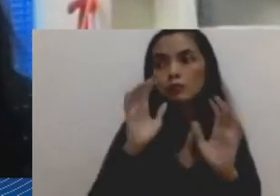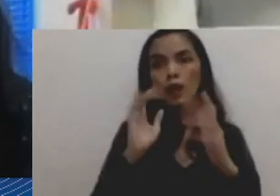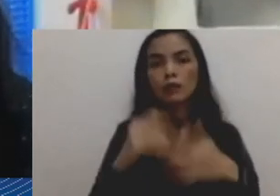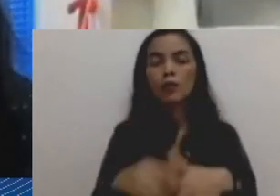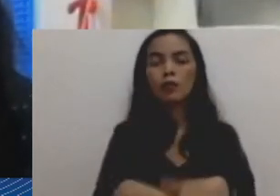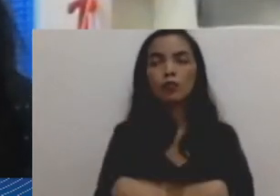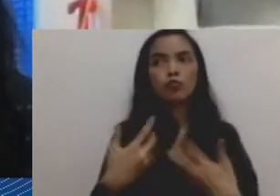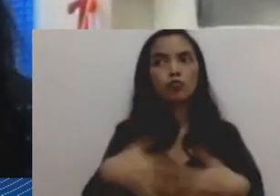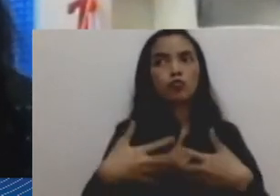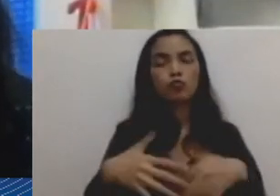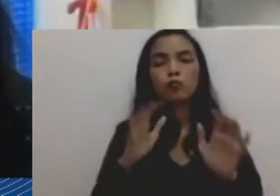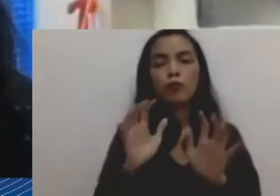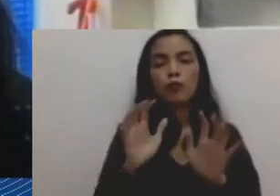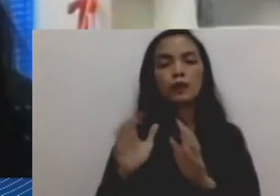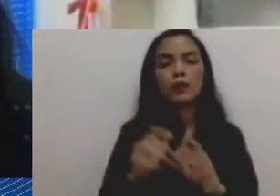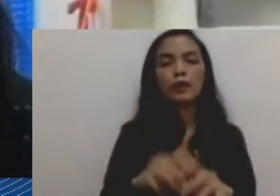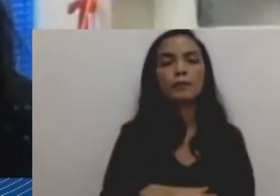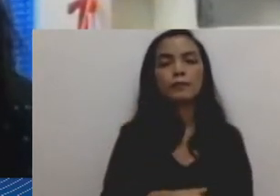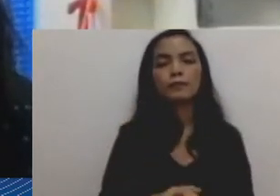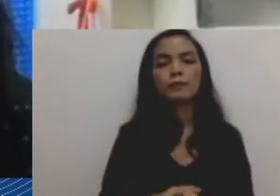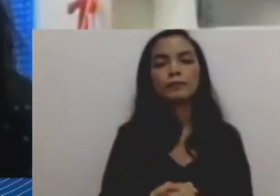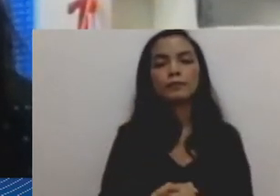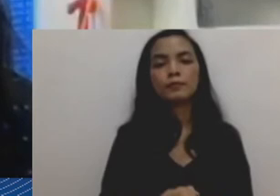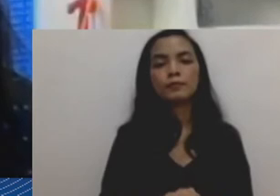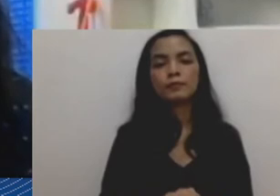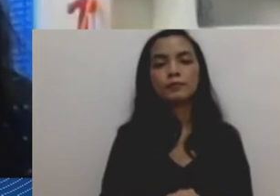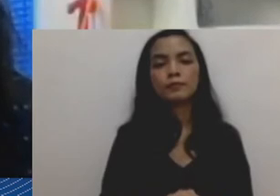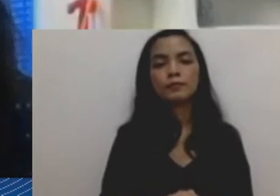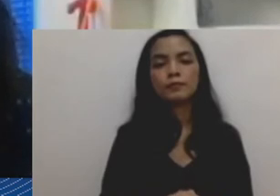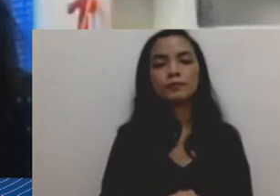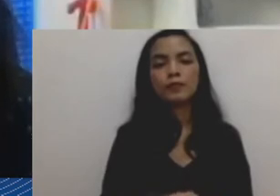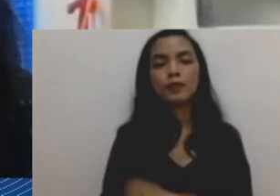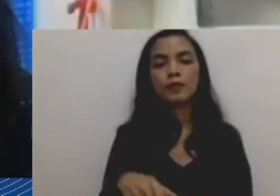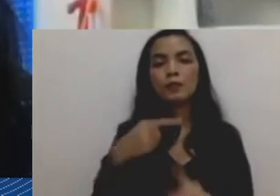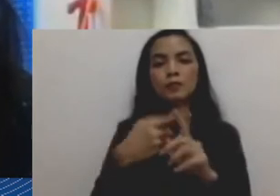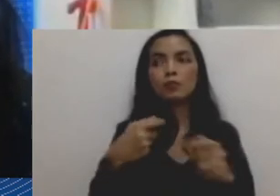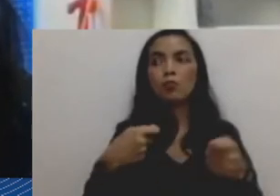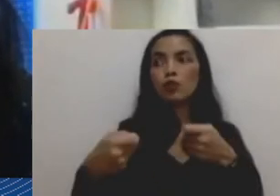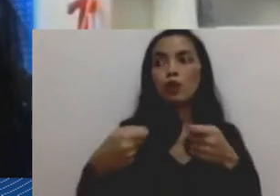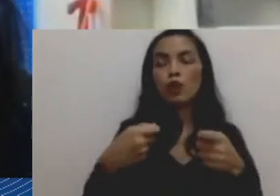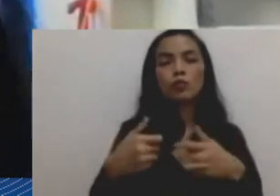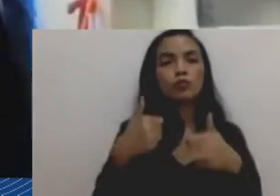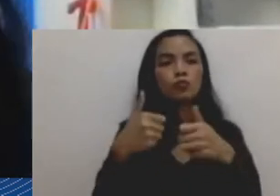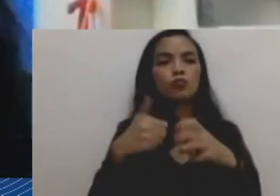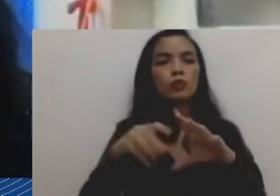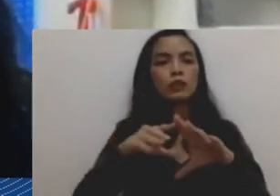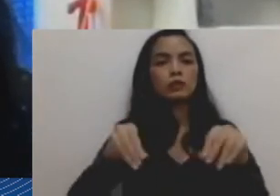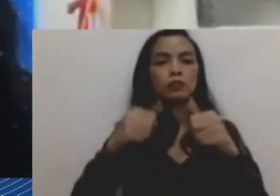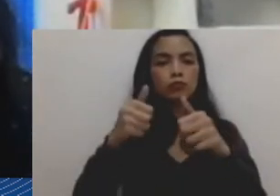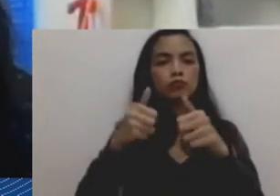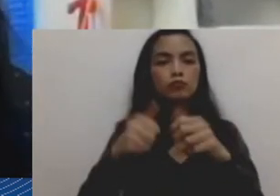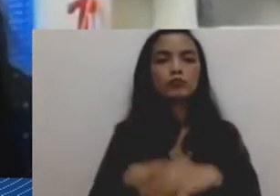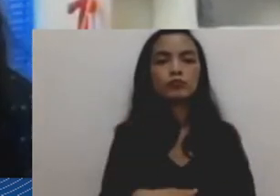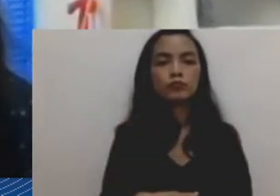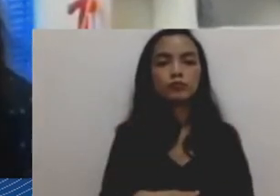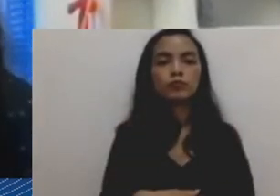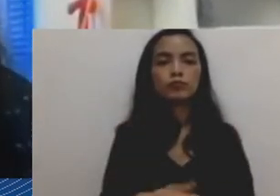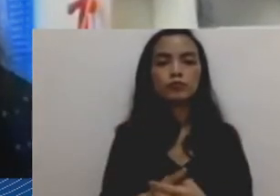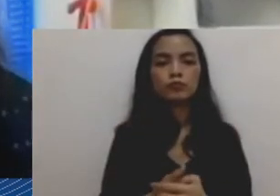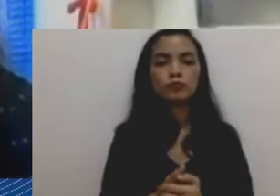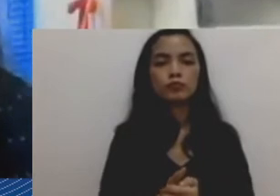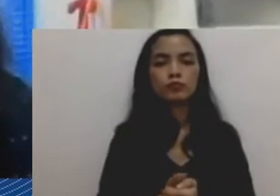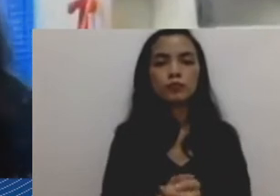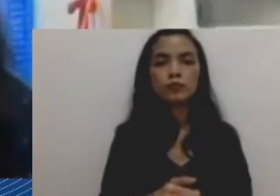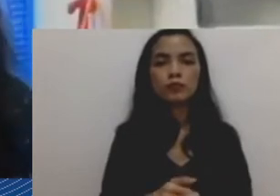have laid out. And thank you, April, for moderating and doing such a great job. As April mentioned, my name